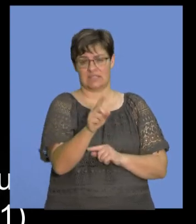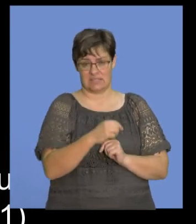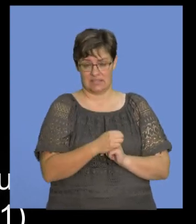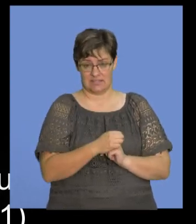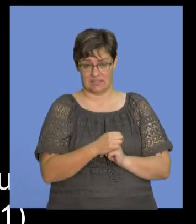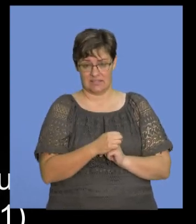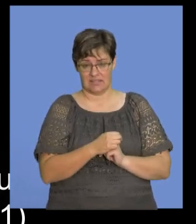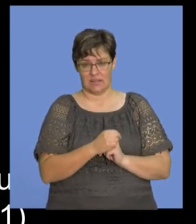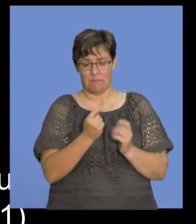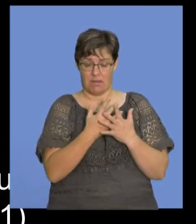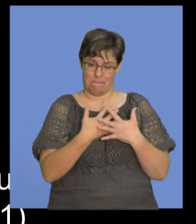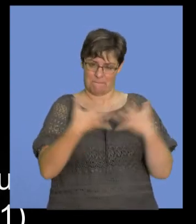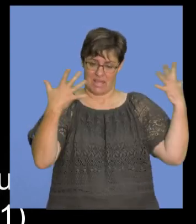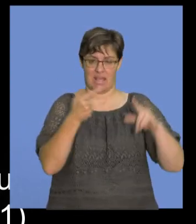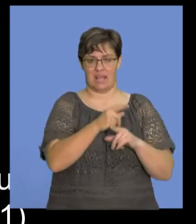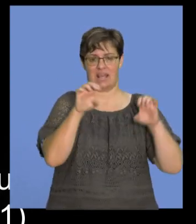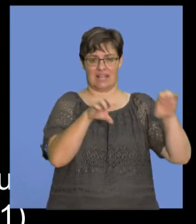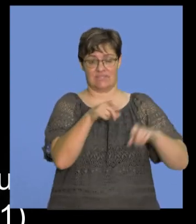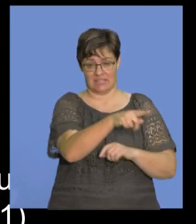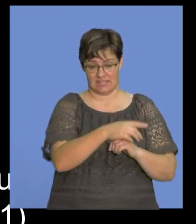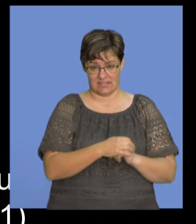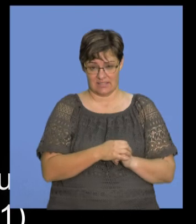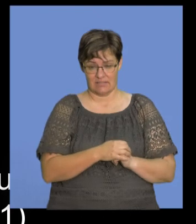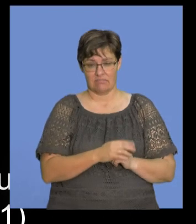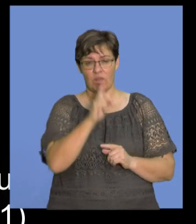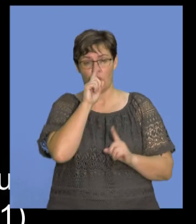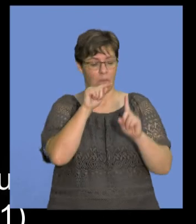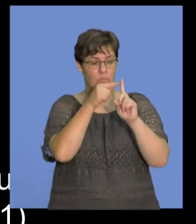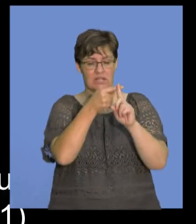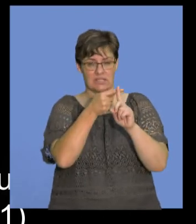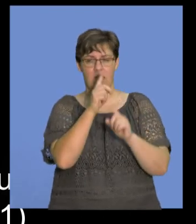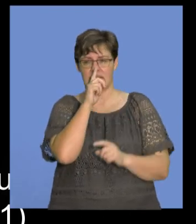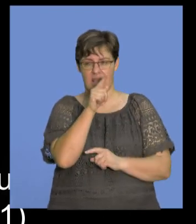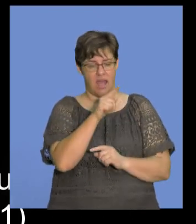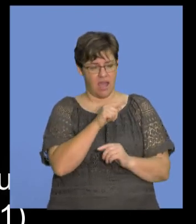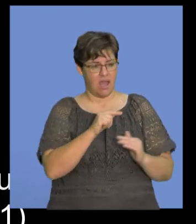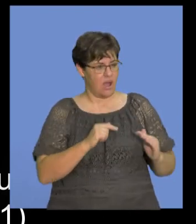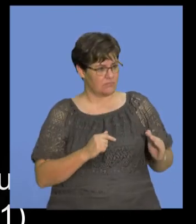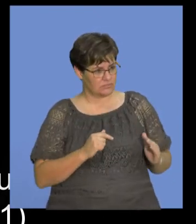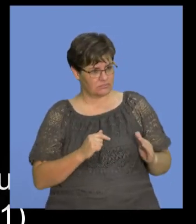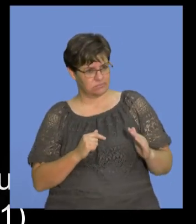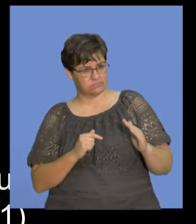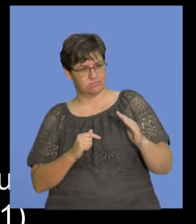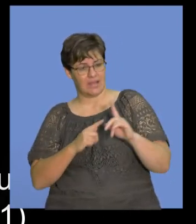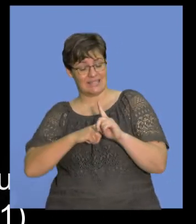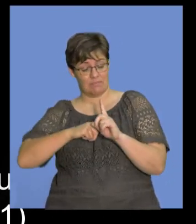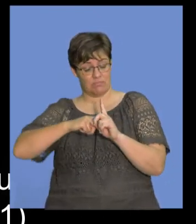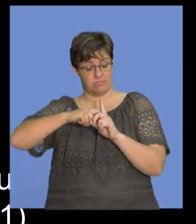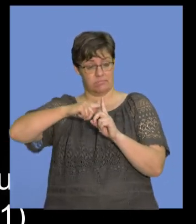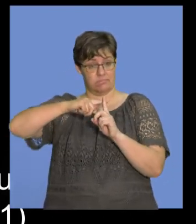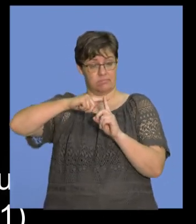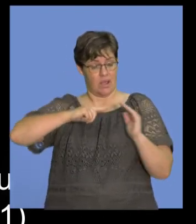was the temperature at which the enzyme activity was the greatest? So if we look at the point in this graph, we see that as